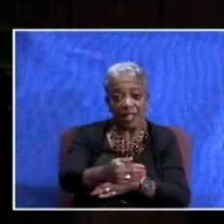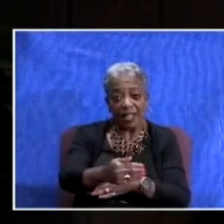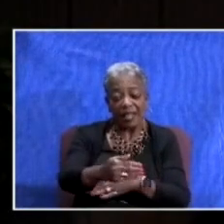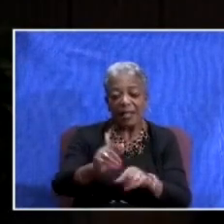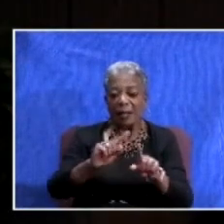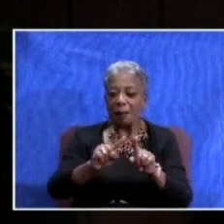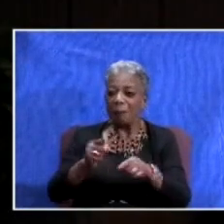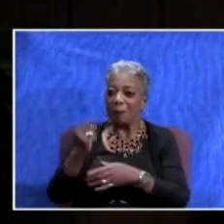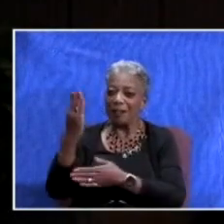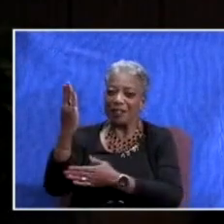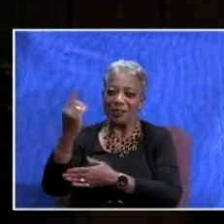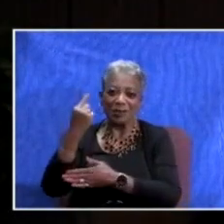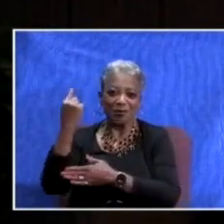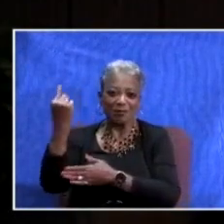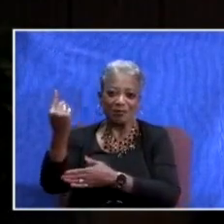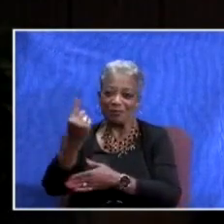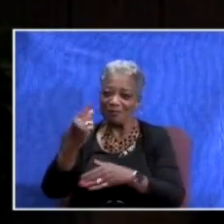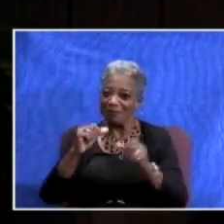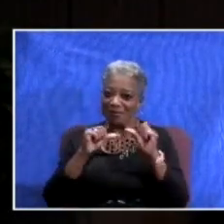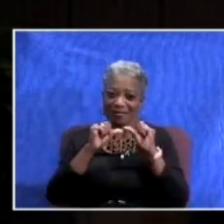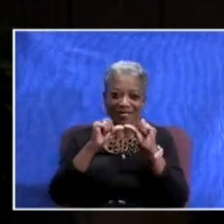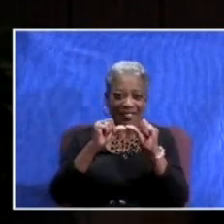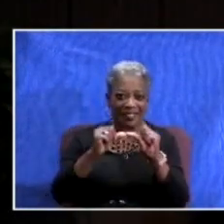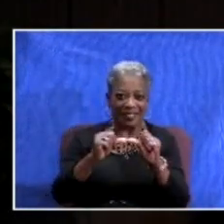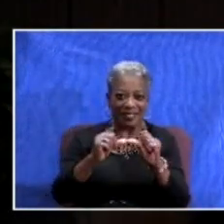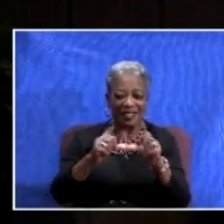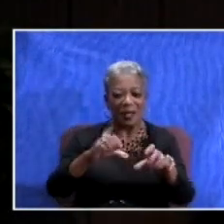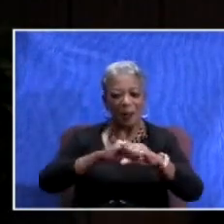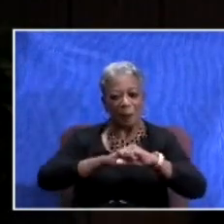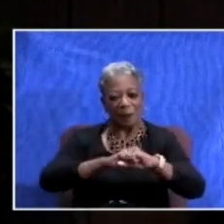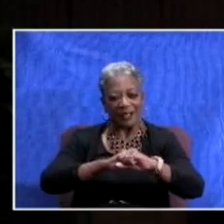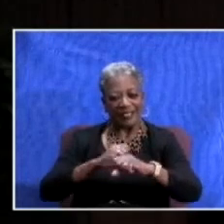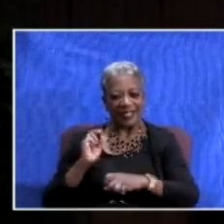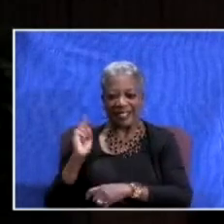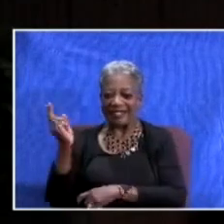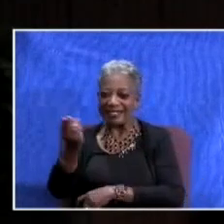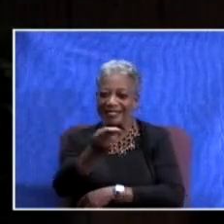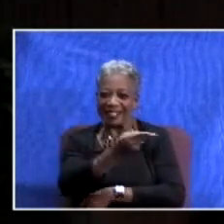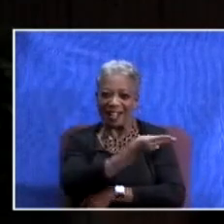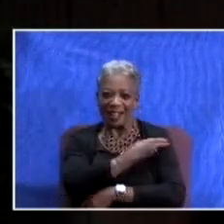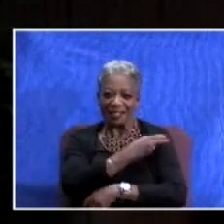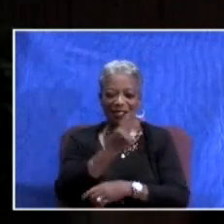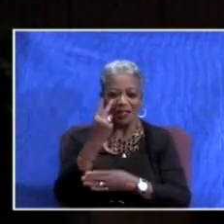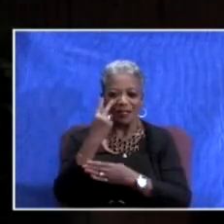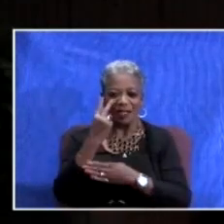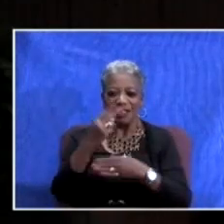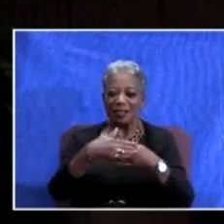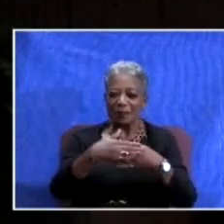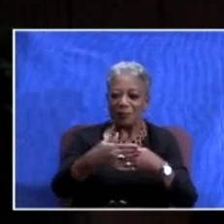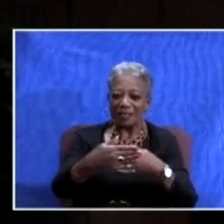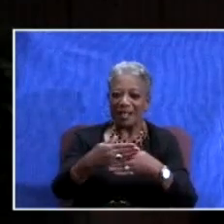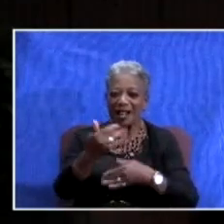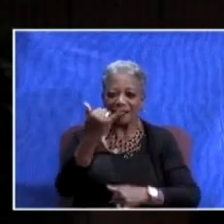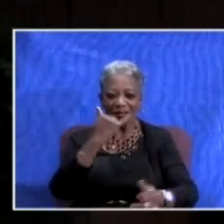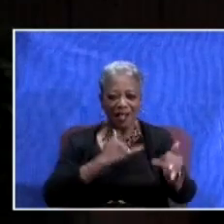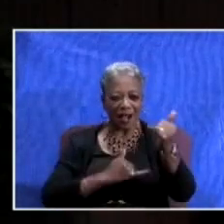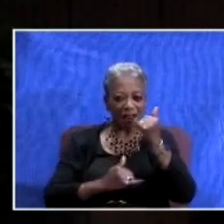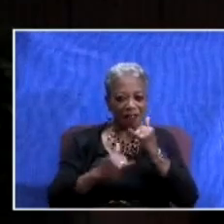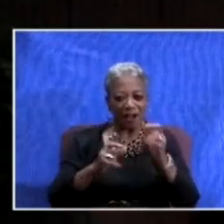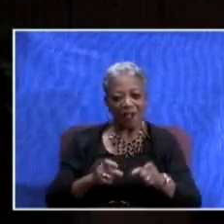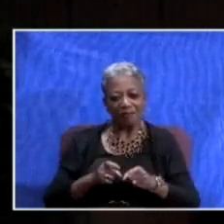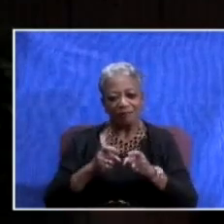protection around us. You've looked beyond our faults and you have supplied our needs. We thank